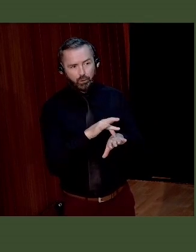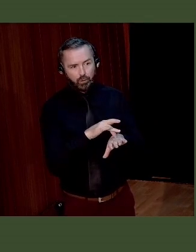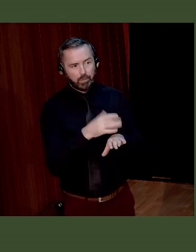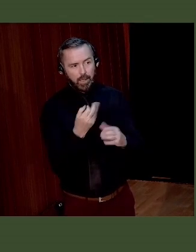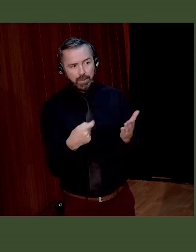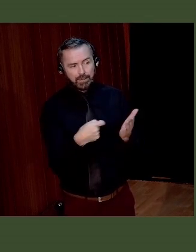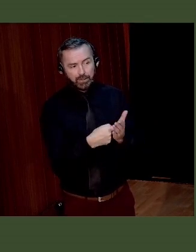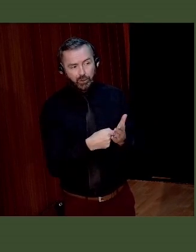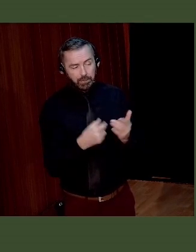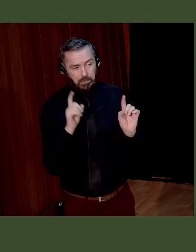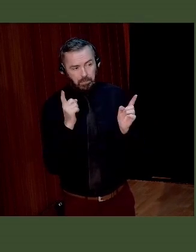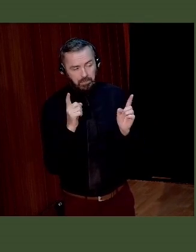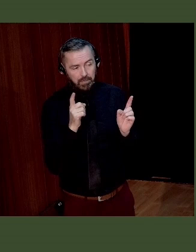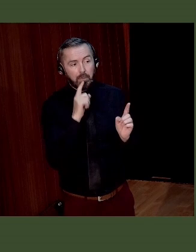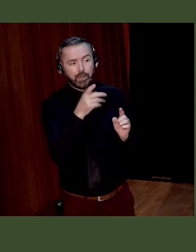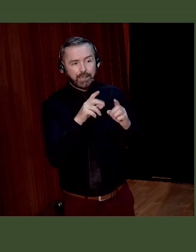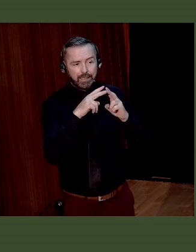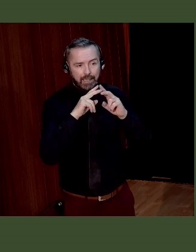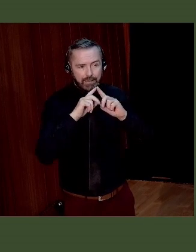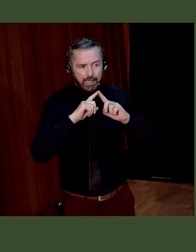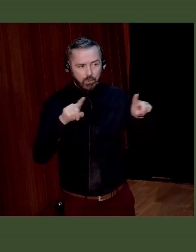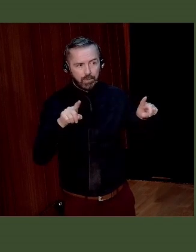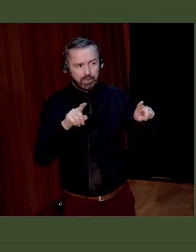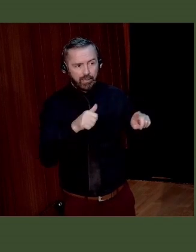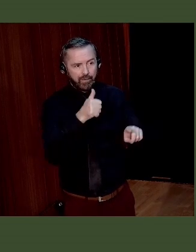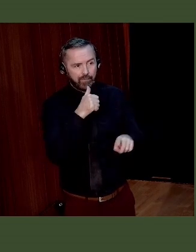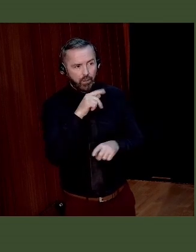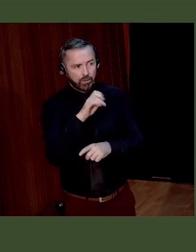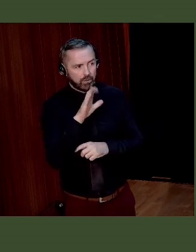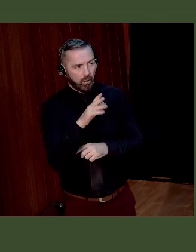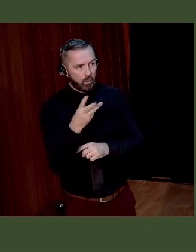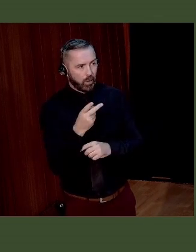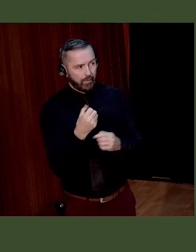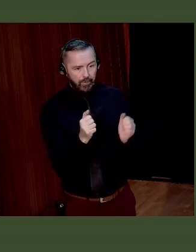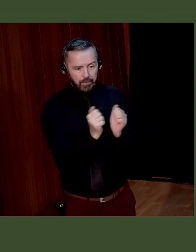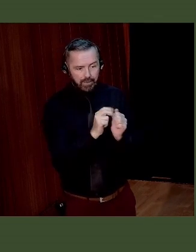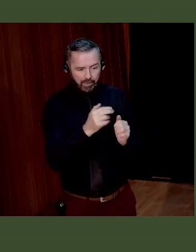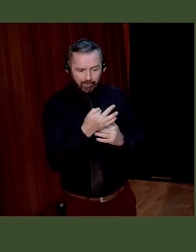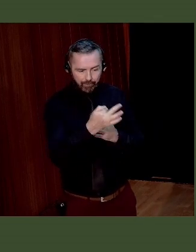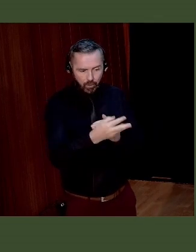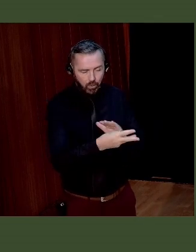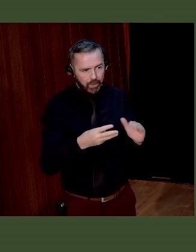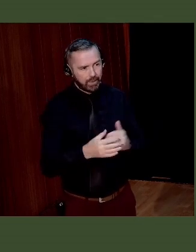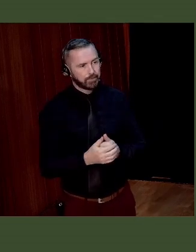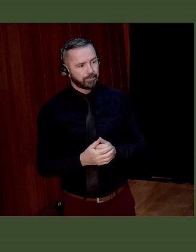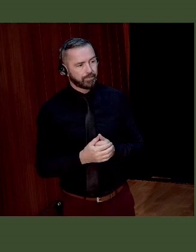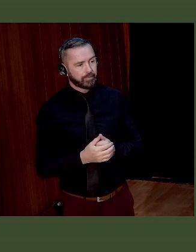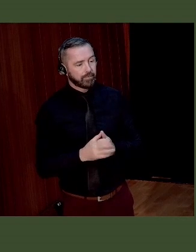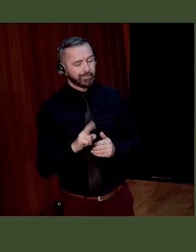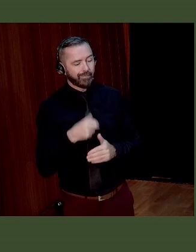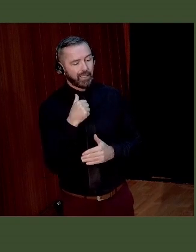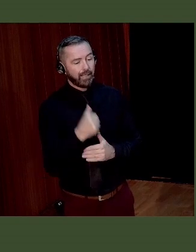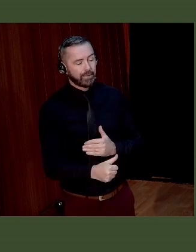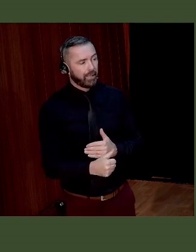have been inserted. But this is an announcement that was saying that the first dial will be coming to meeting up in the following week. And the following